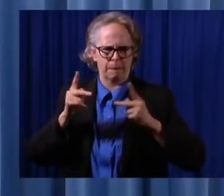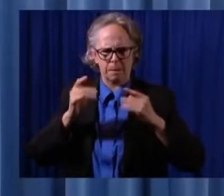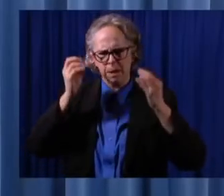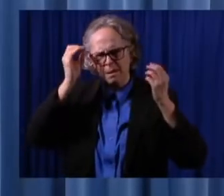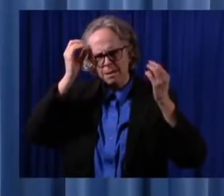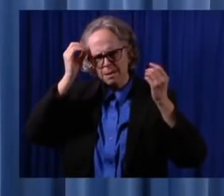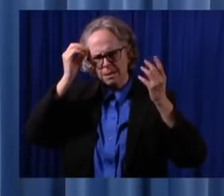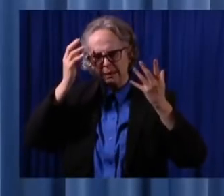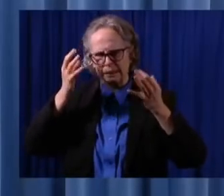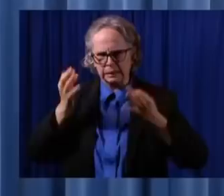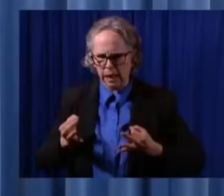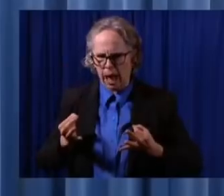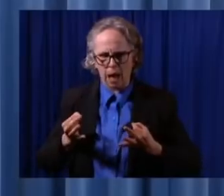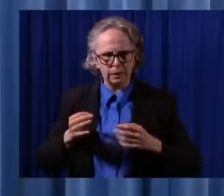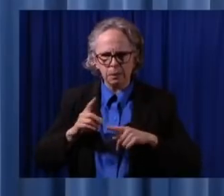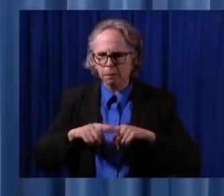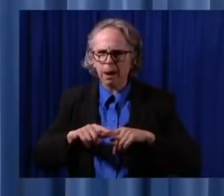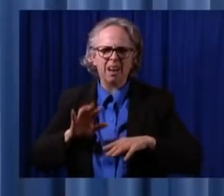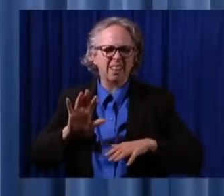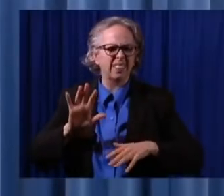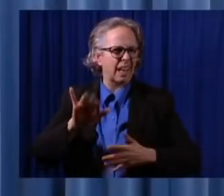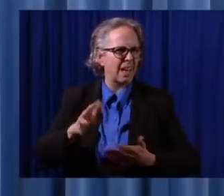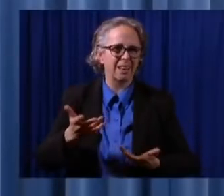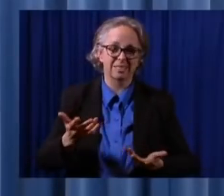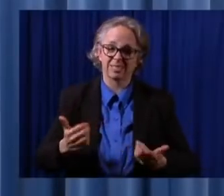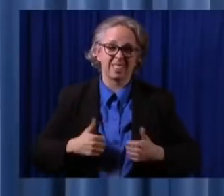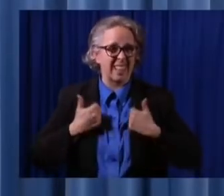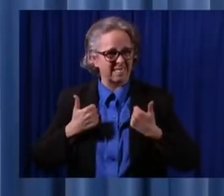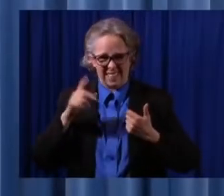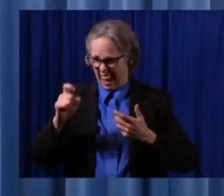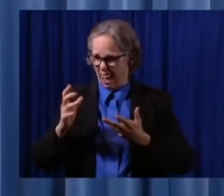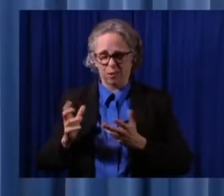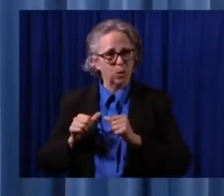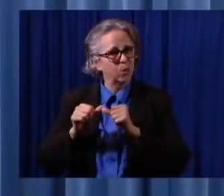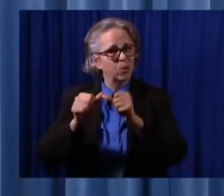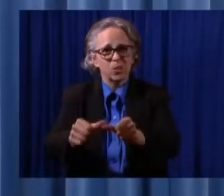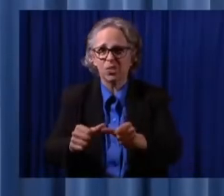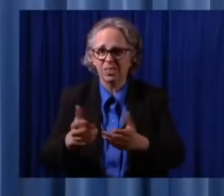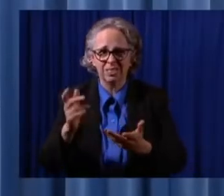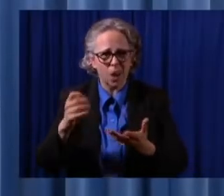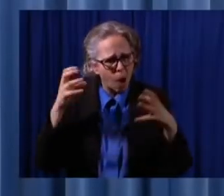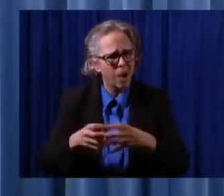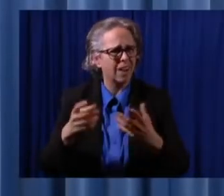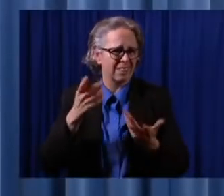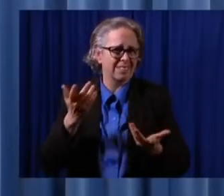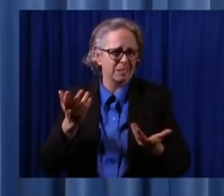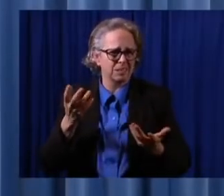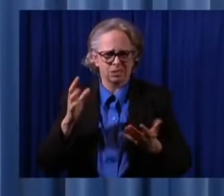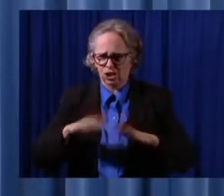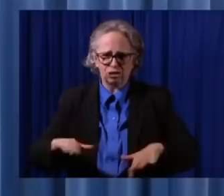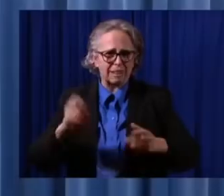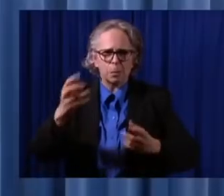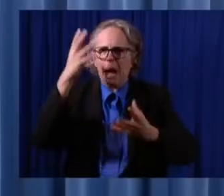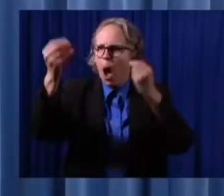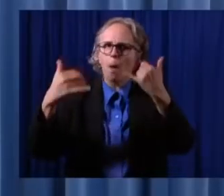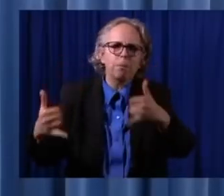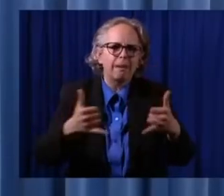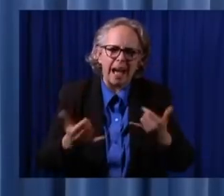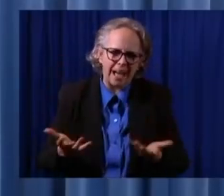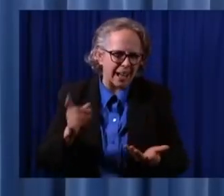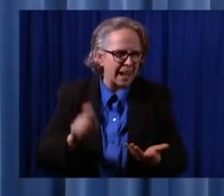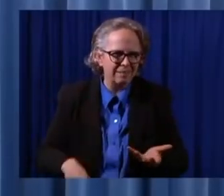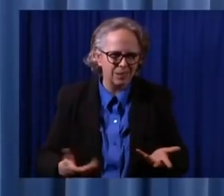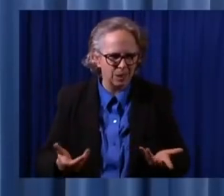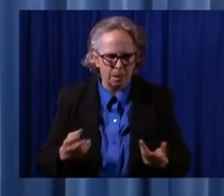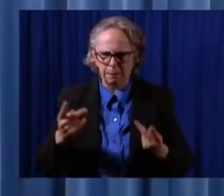that. Life has to go on. They have to have contact. You have to have social contacts. Kids have to be able to play ball. So people are just kind of making